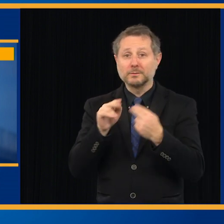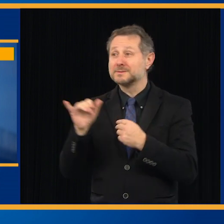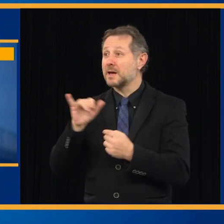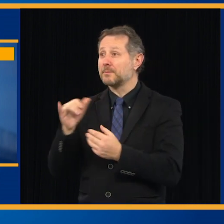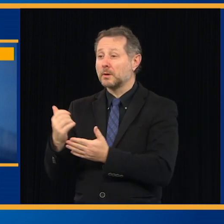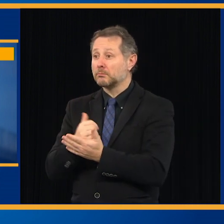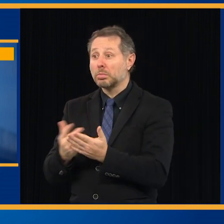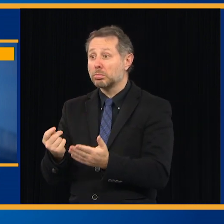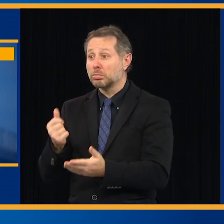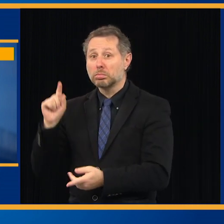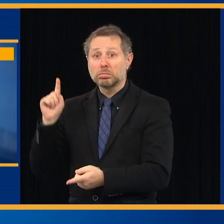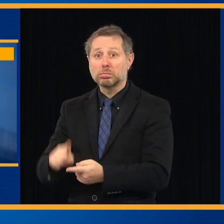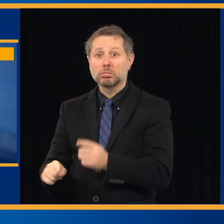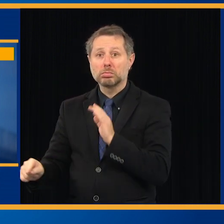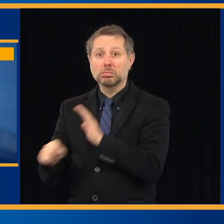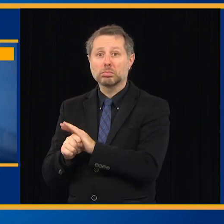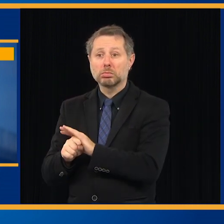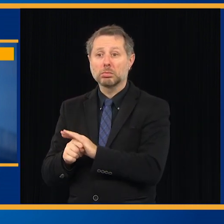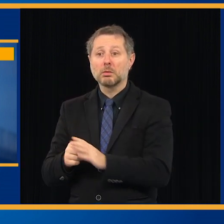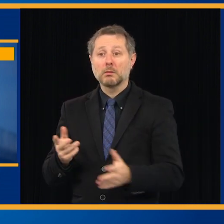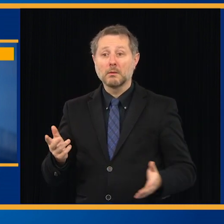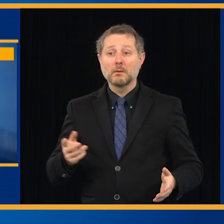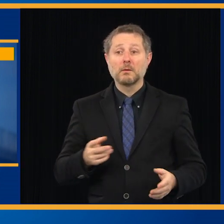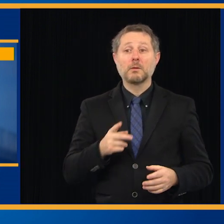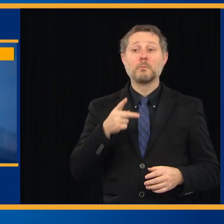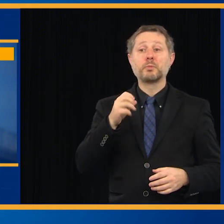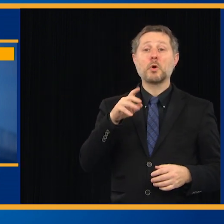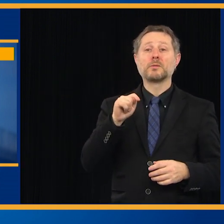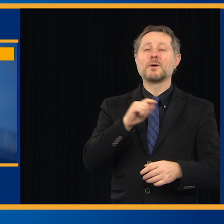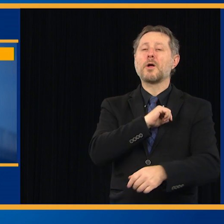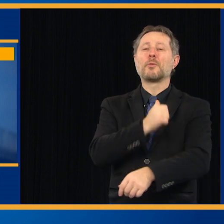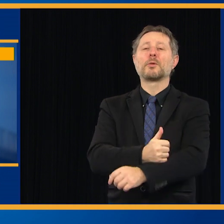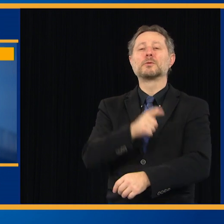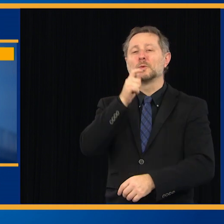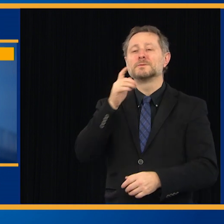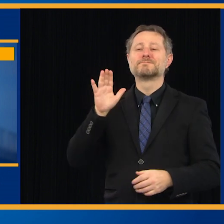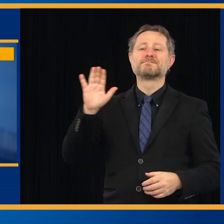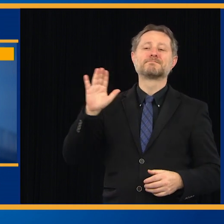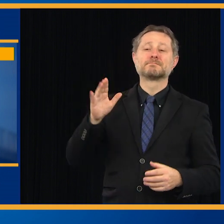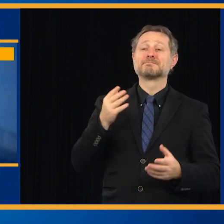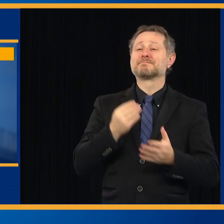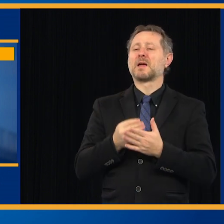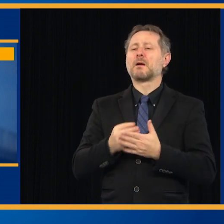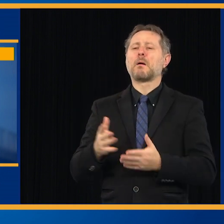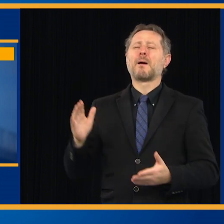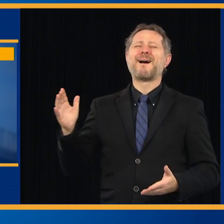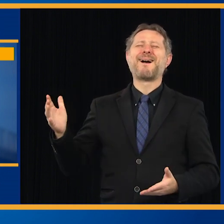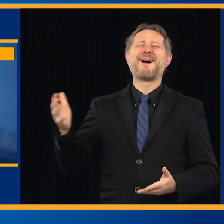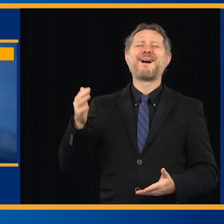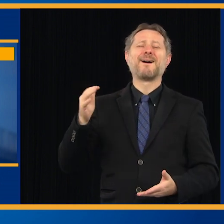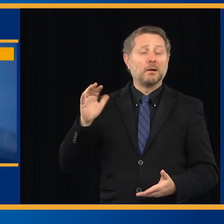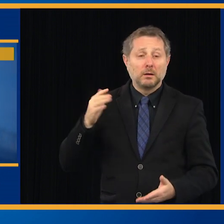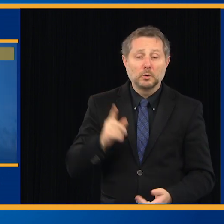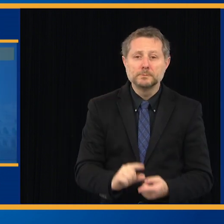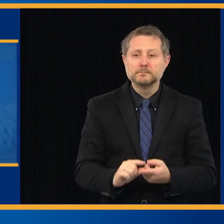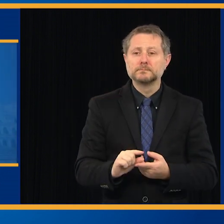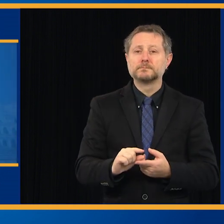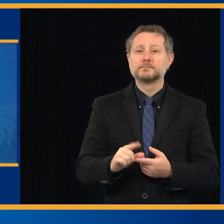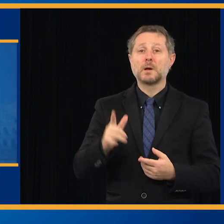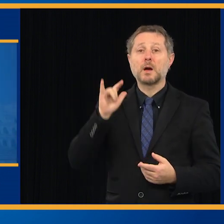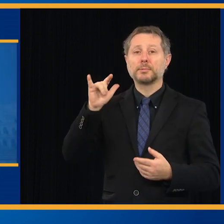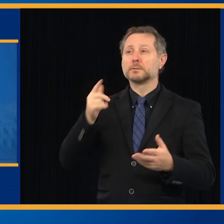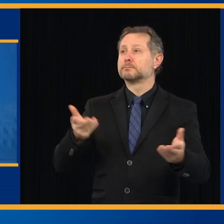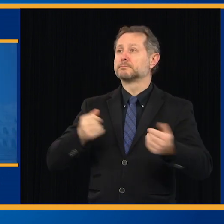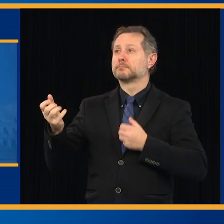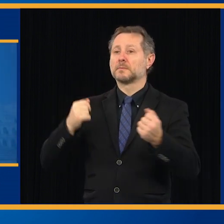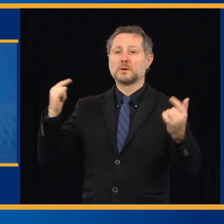the MTA. Port Authority, tremendous revenue loss at airports. So the